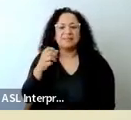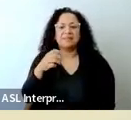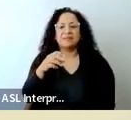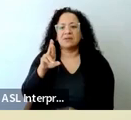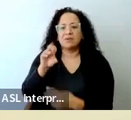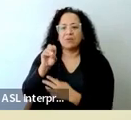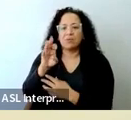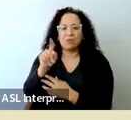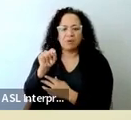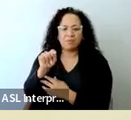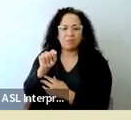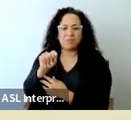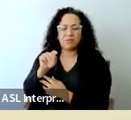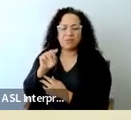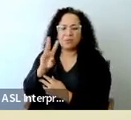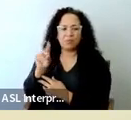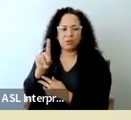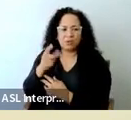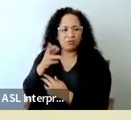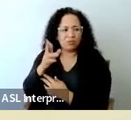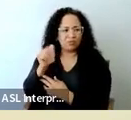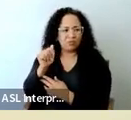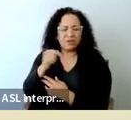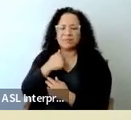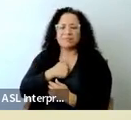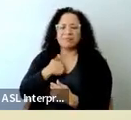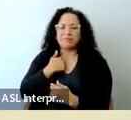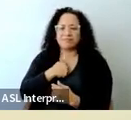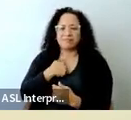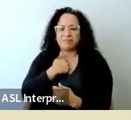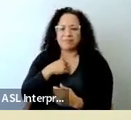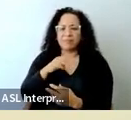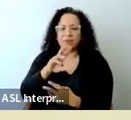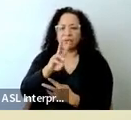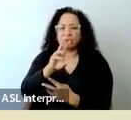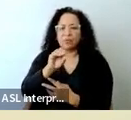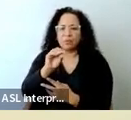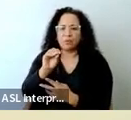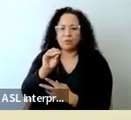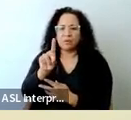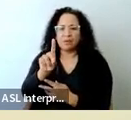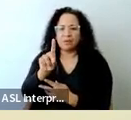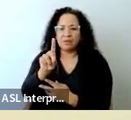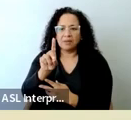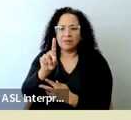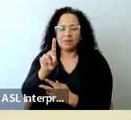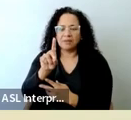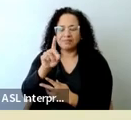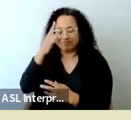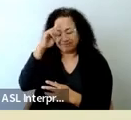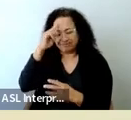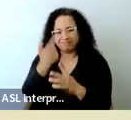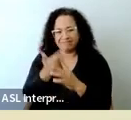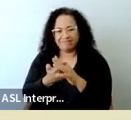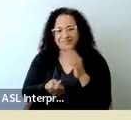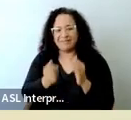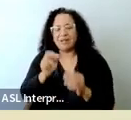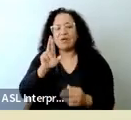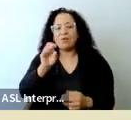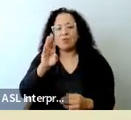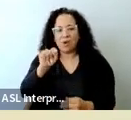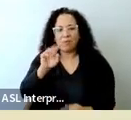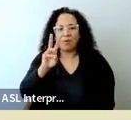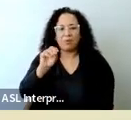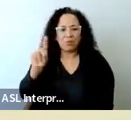Robert Wood Grant, the Wood Found, blanking on the name of it, the Robert Wood